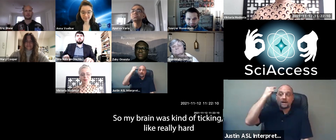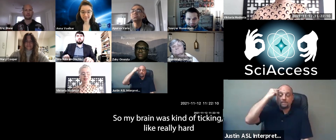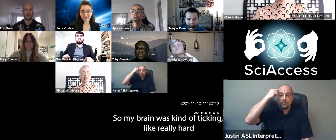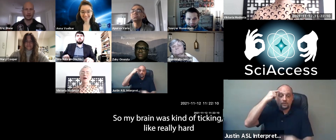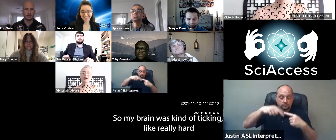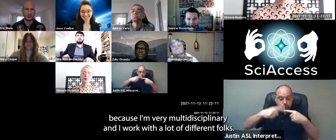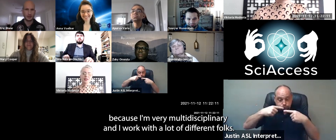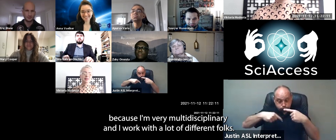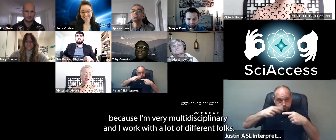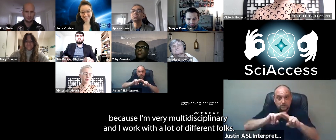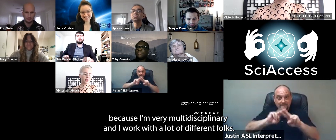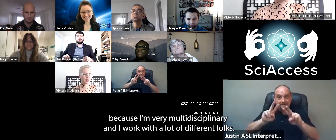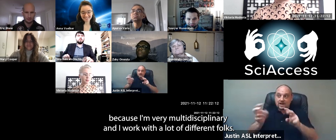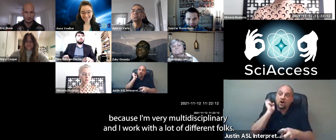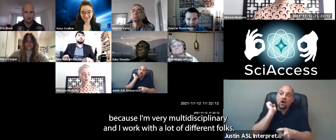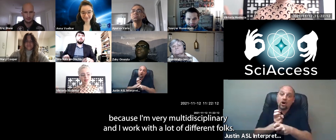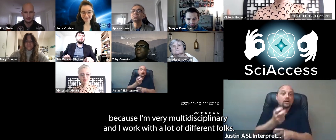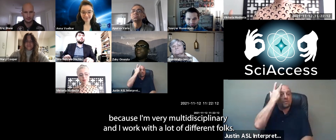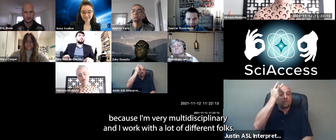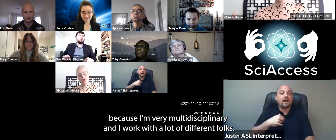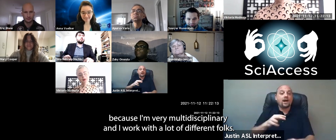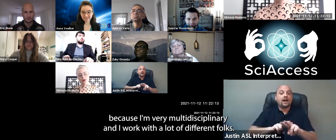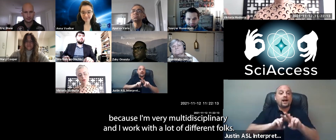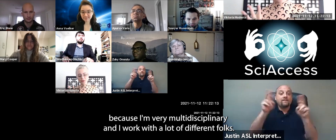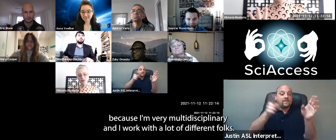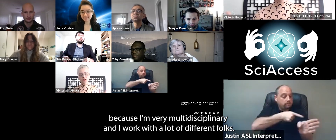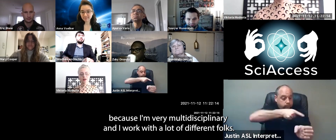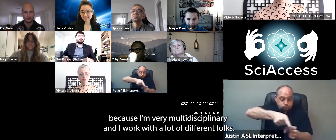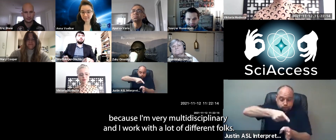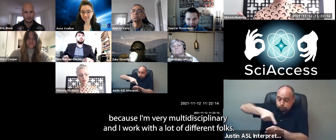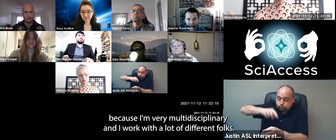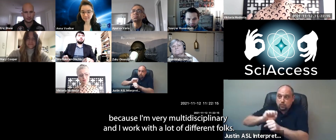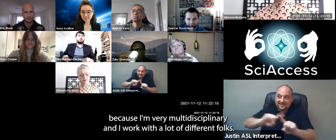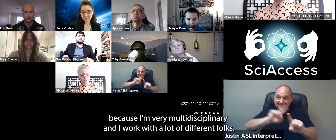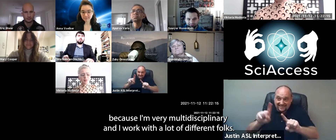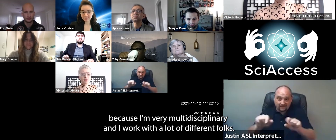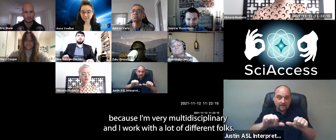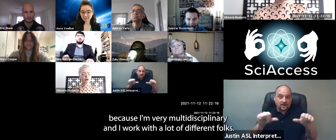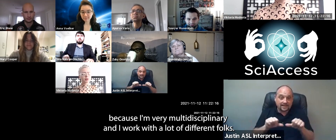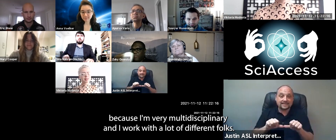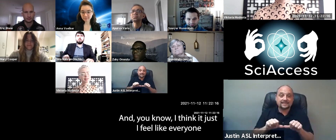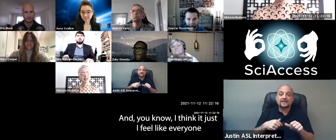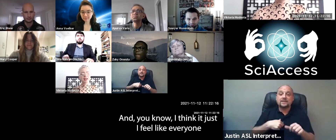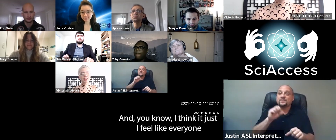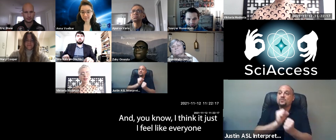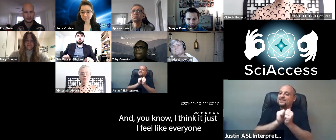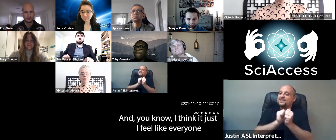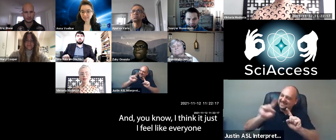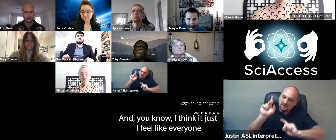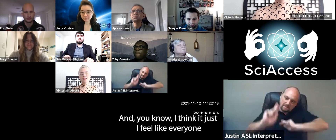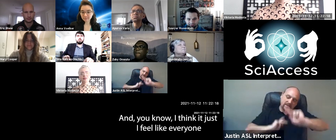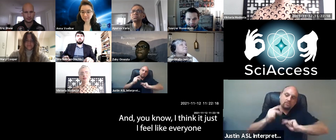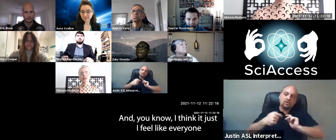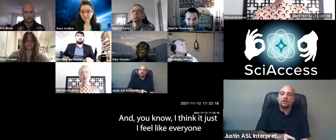like really hard because I'm very multidisciplinary and I work with a lot of different folks. And,